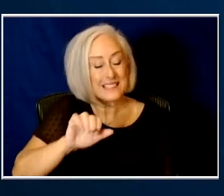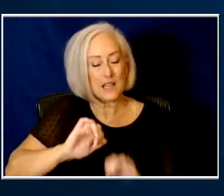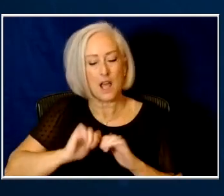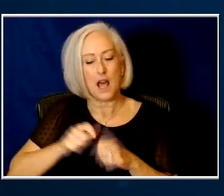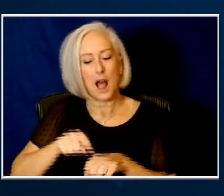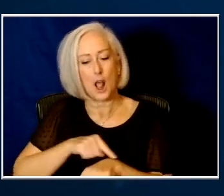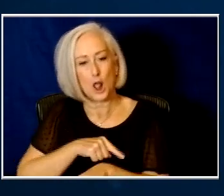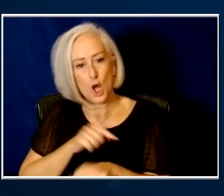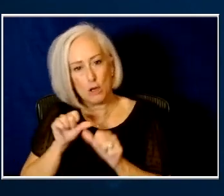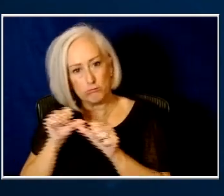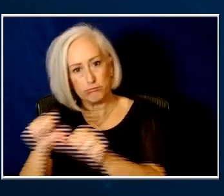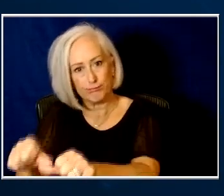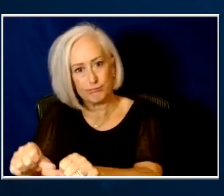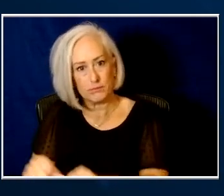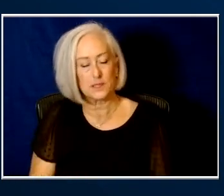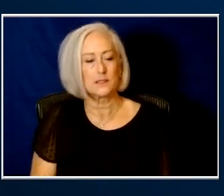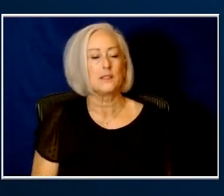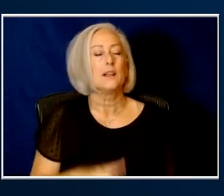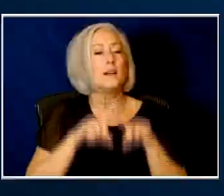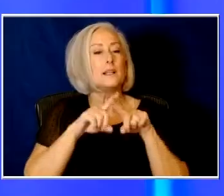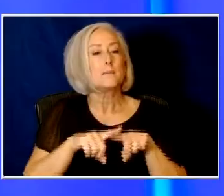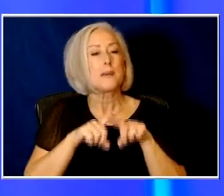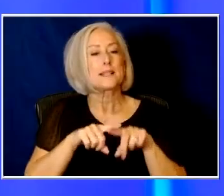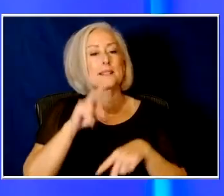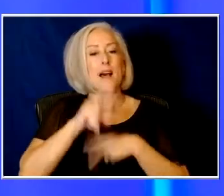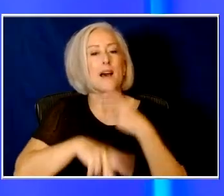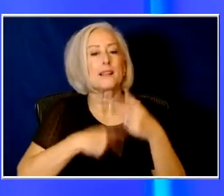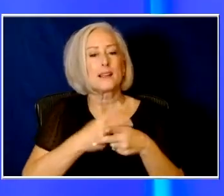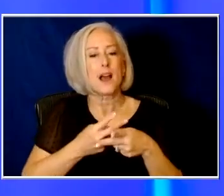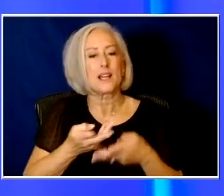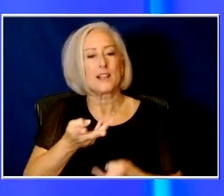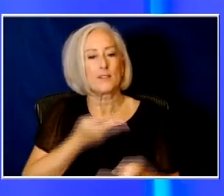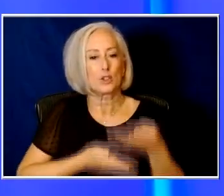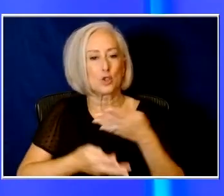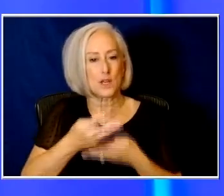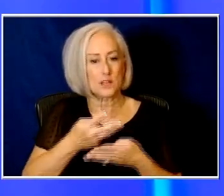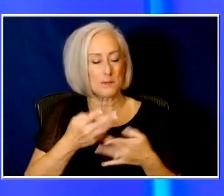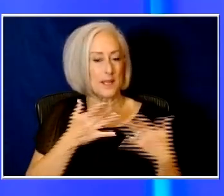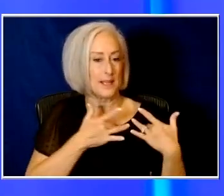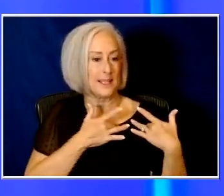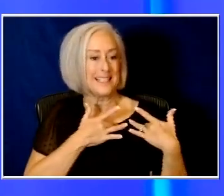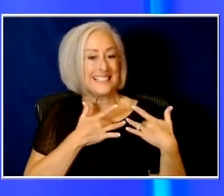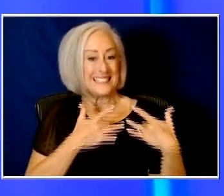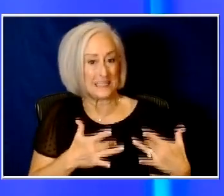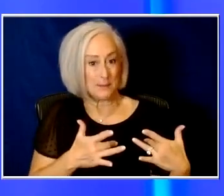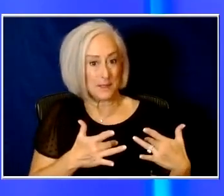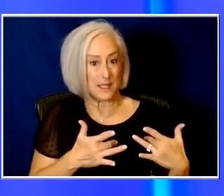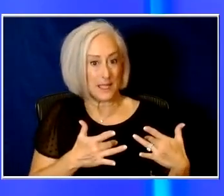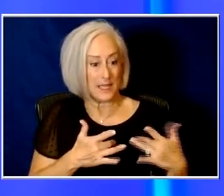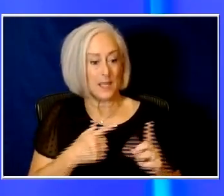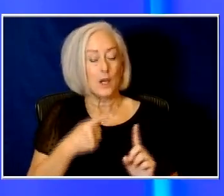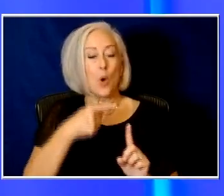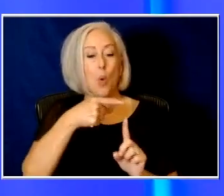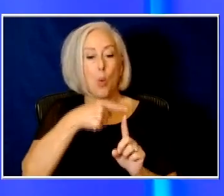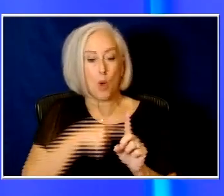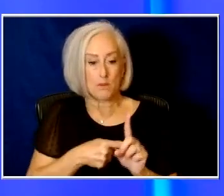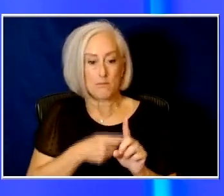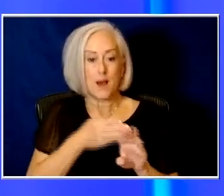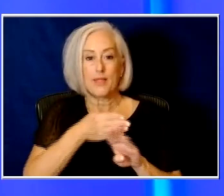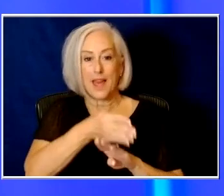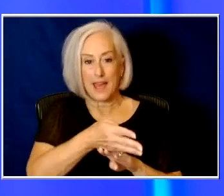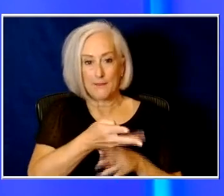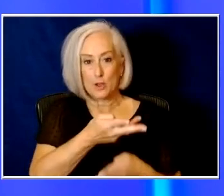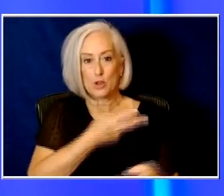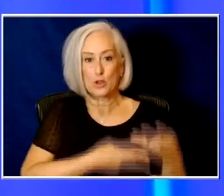kind of transplant we've done, but typically about, the duration of the actual transplant is about a month stay in the hospital, 3 to 4 weeks